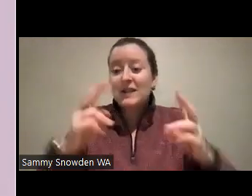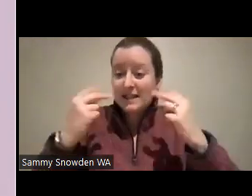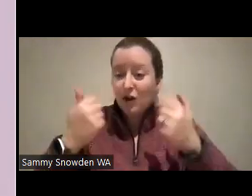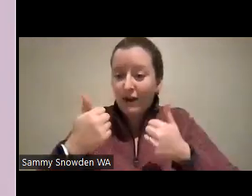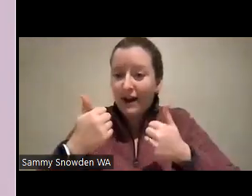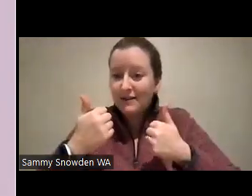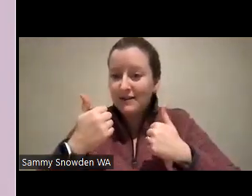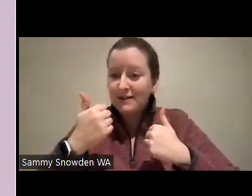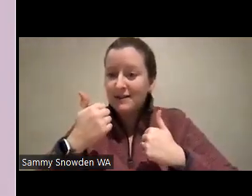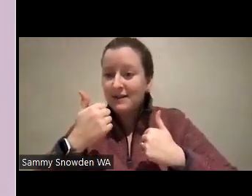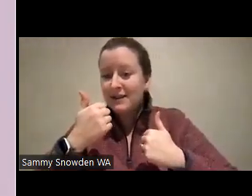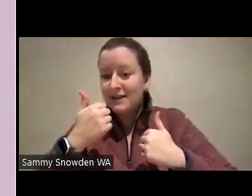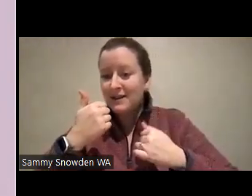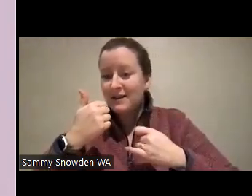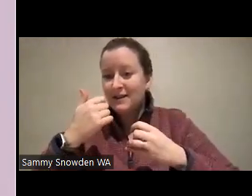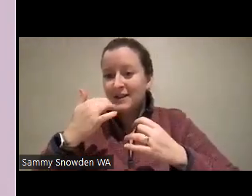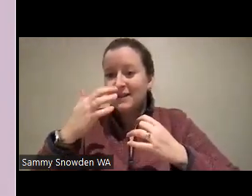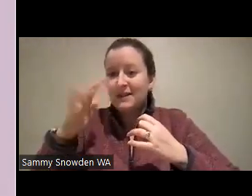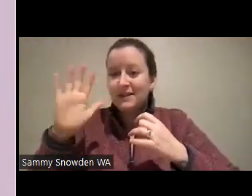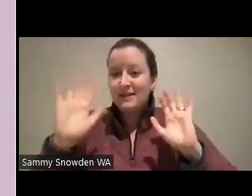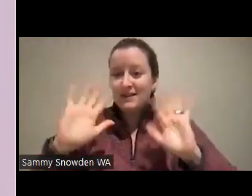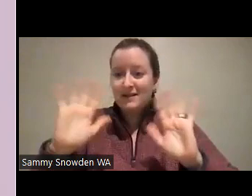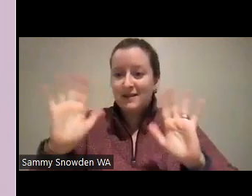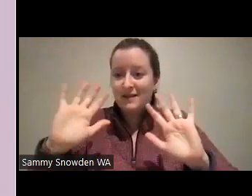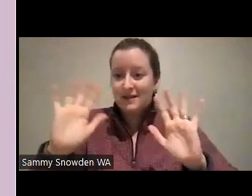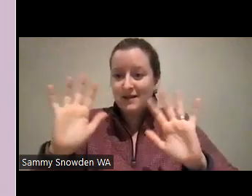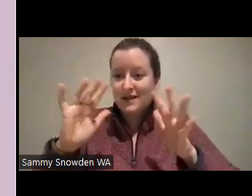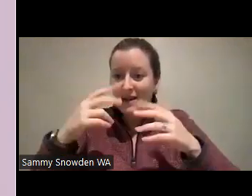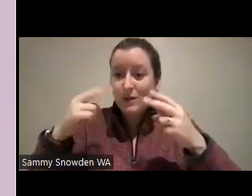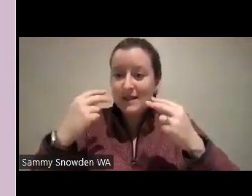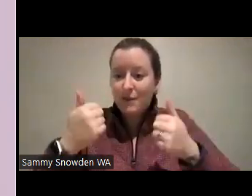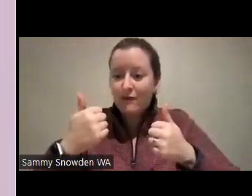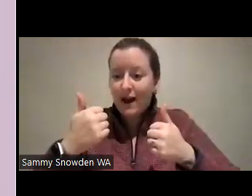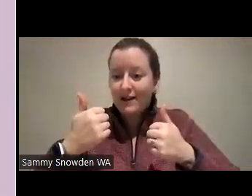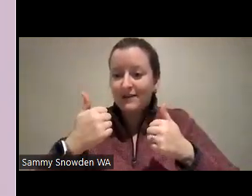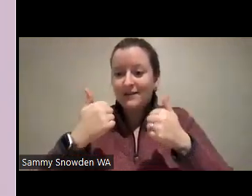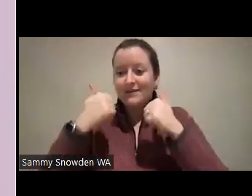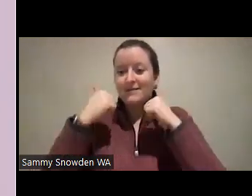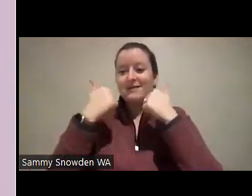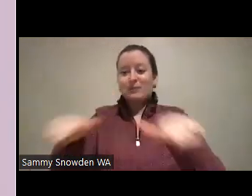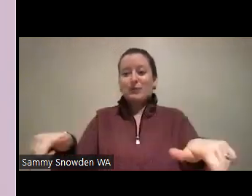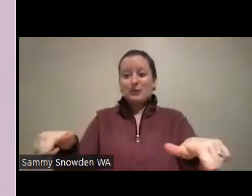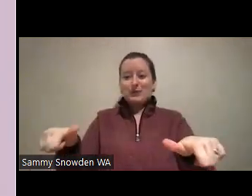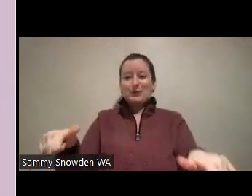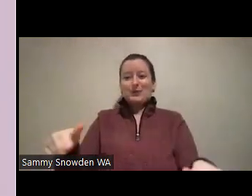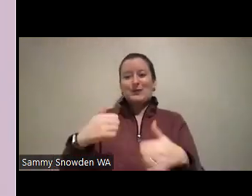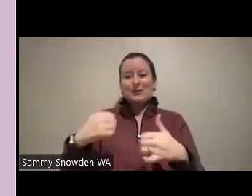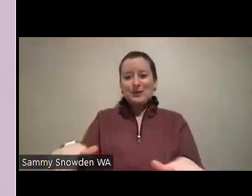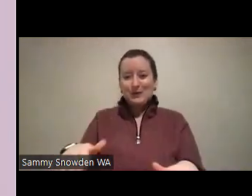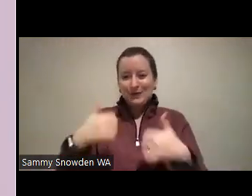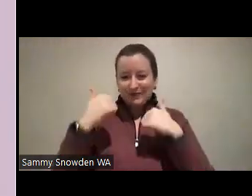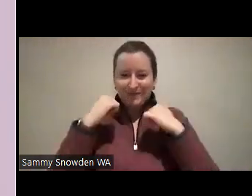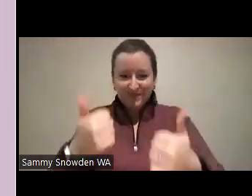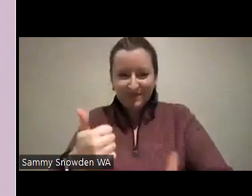helpful to us getting better sleep. There are plenty of ways in which we can help ourselves to get better rest. Some